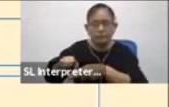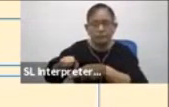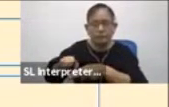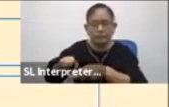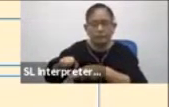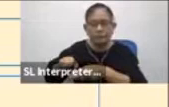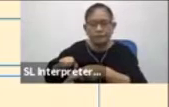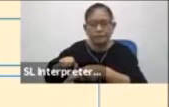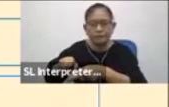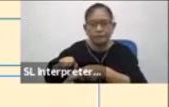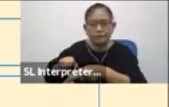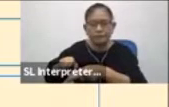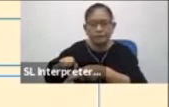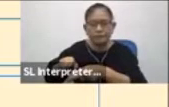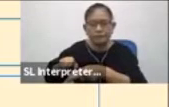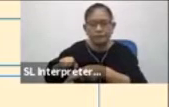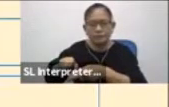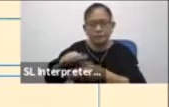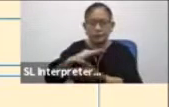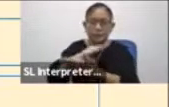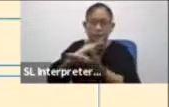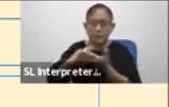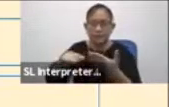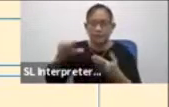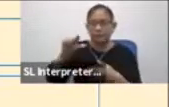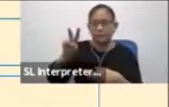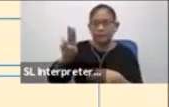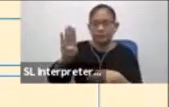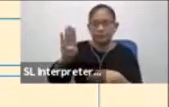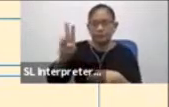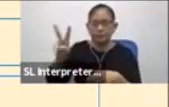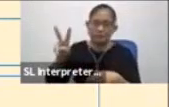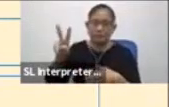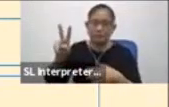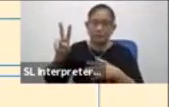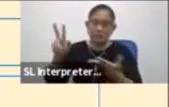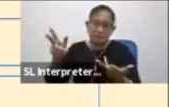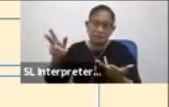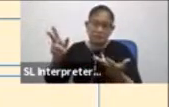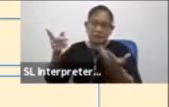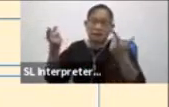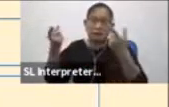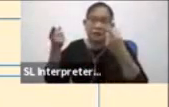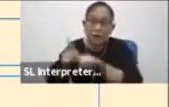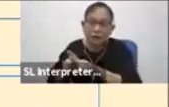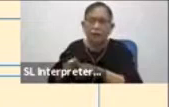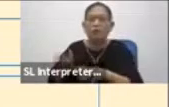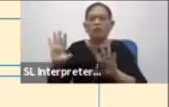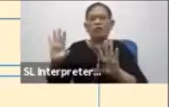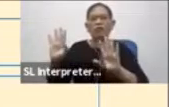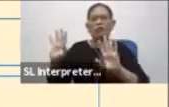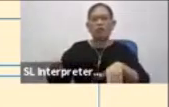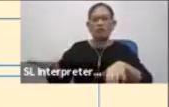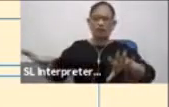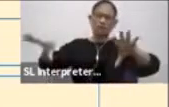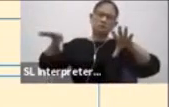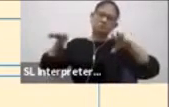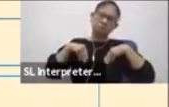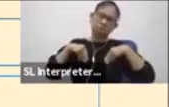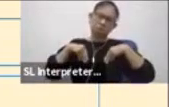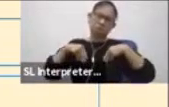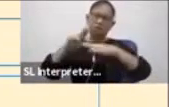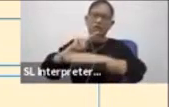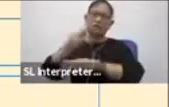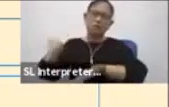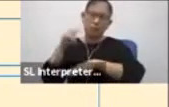considered some of the GBV practice as normal or harmless. Those are among